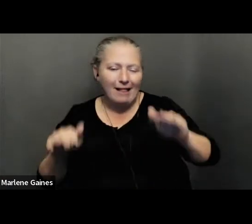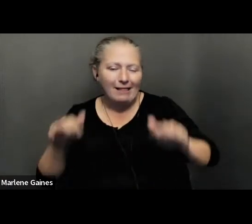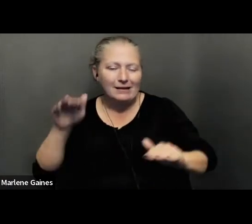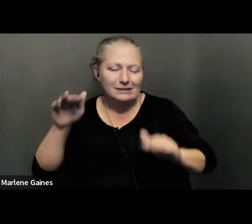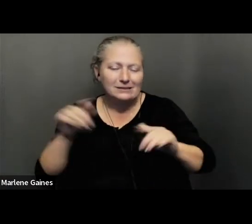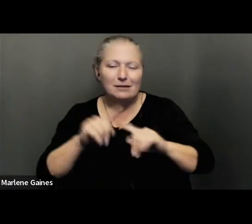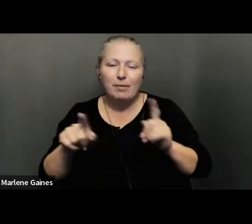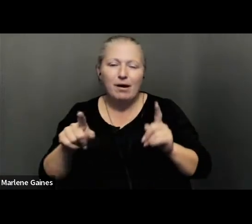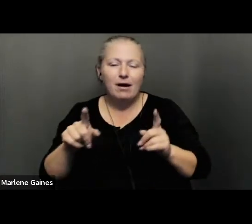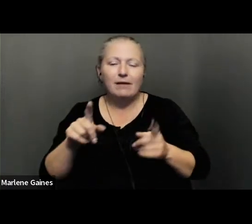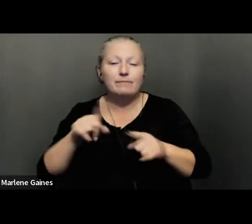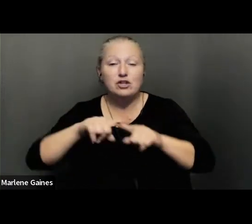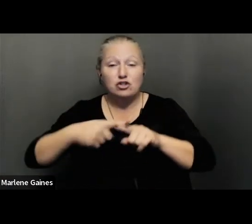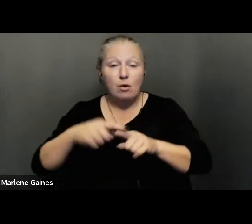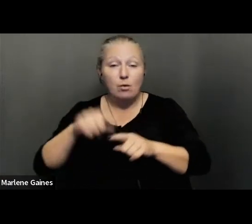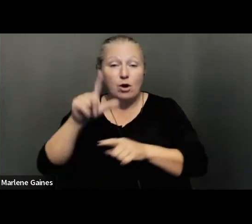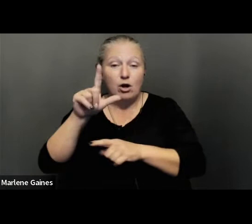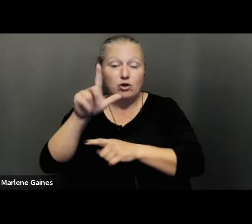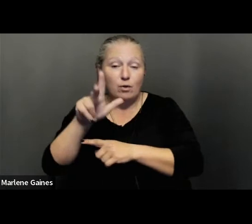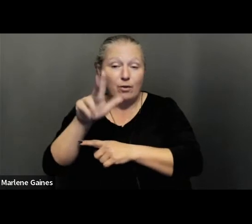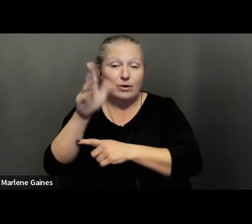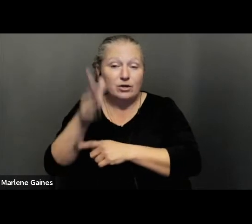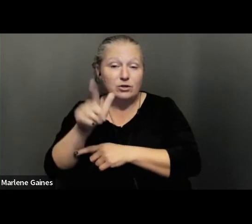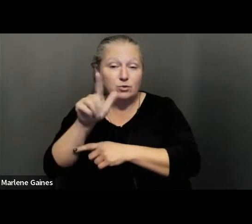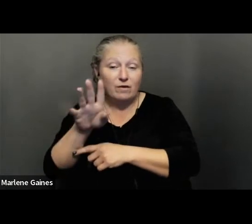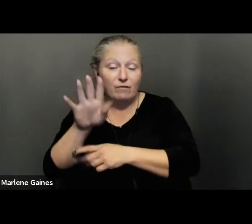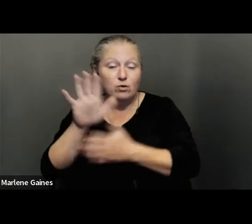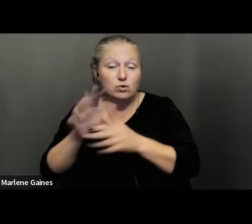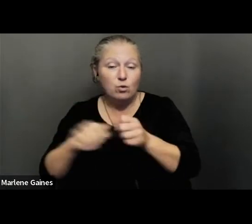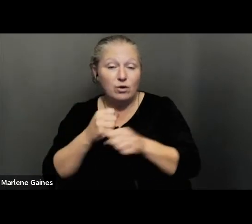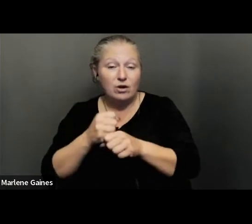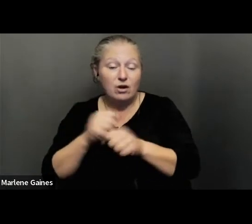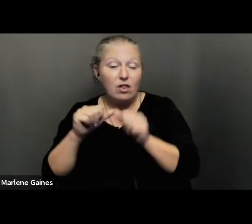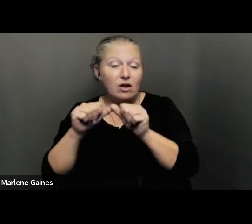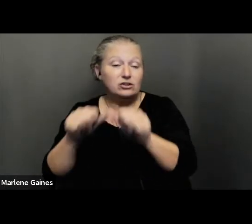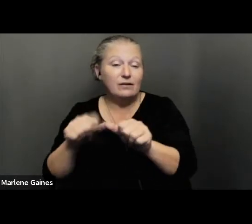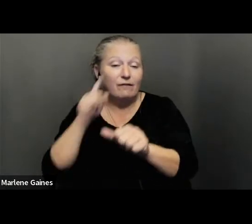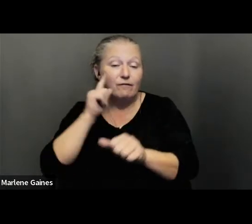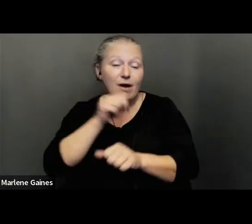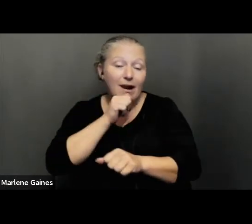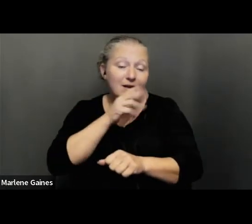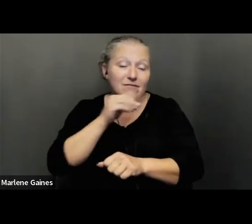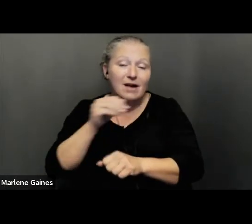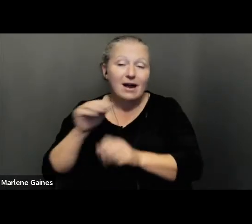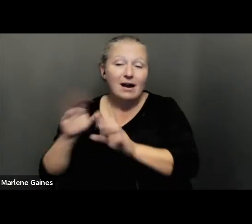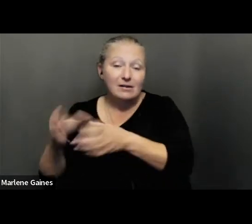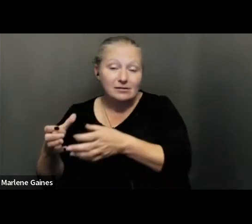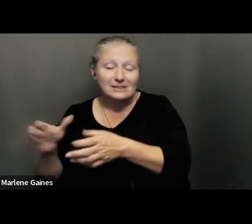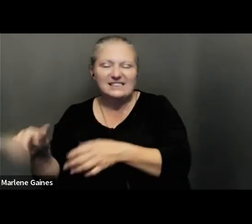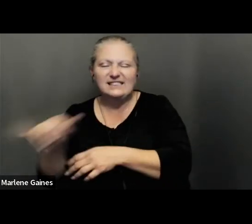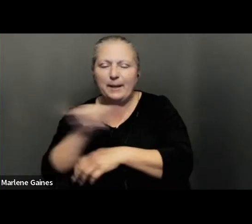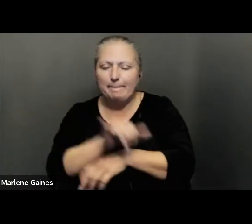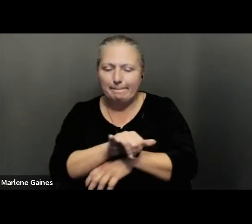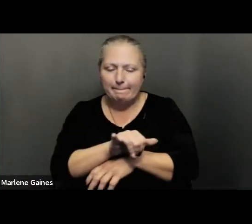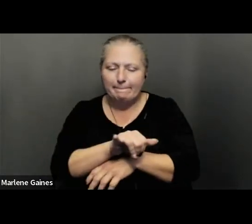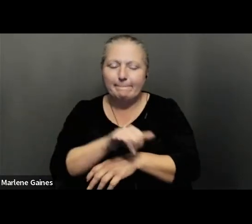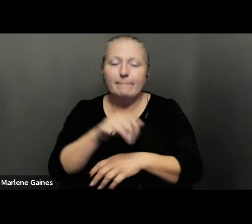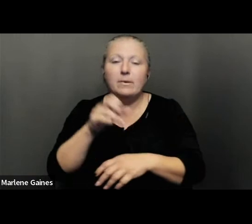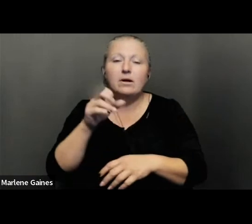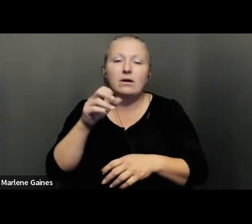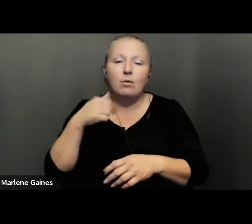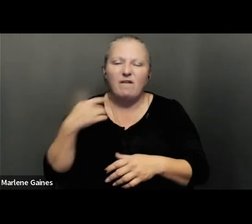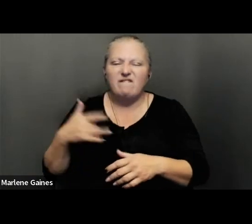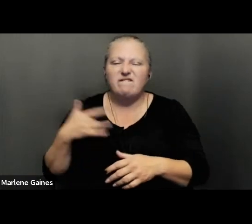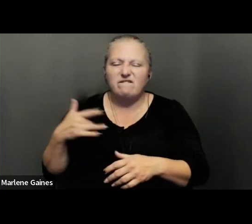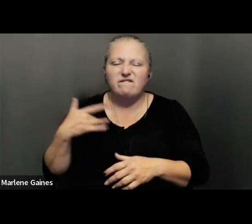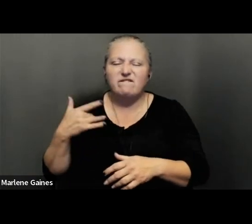But starting with the 23-24 school year, the longevity programs for both classified and confidentials will be the same. And therefore, we feel that